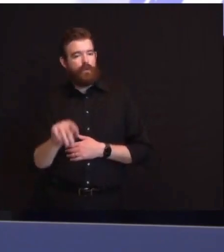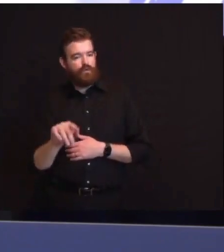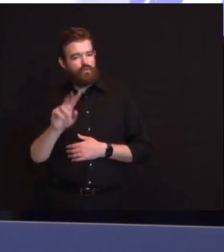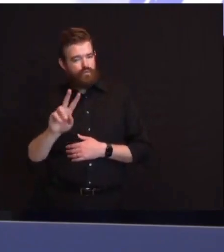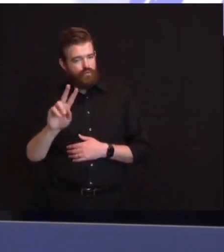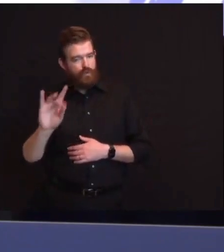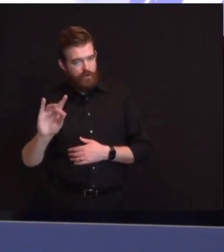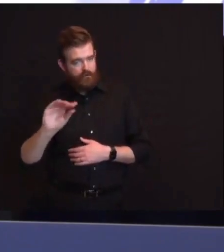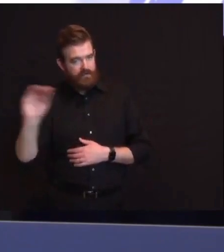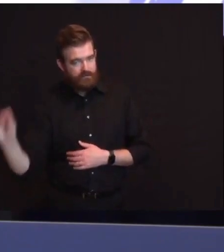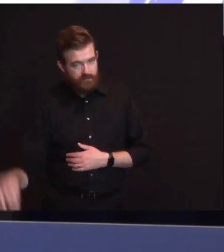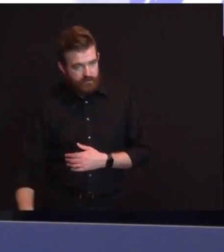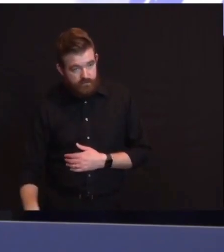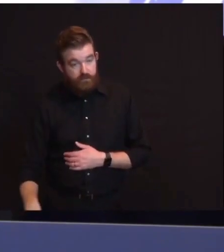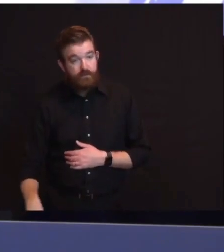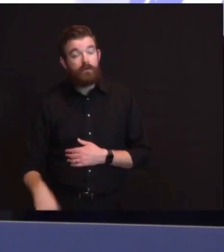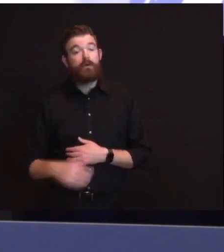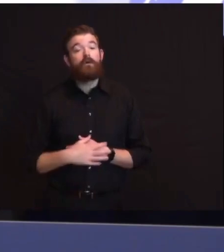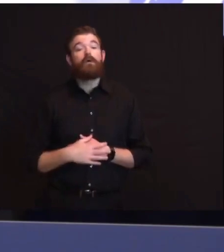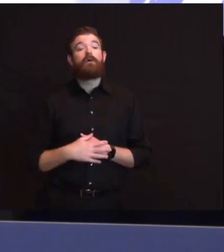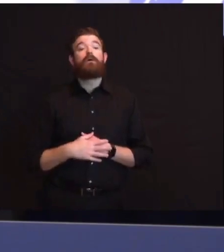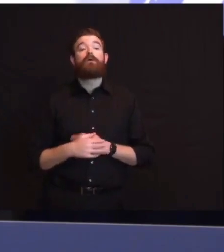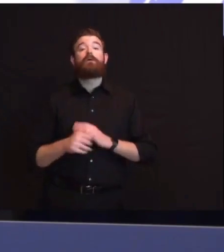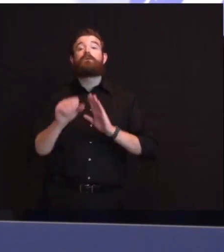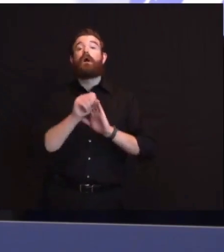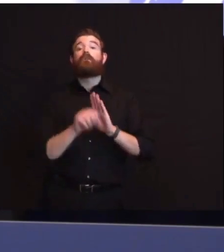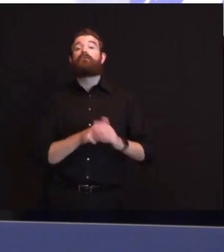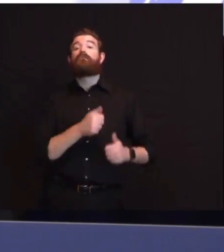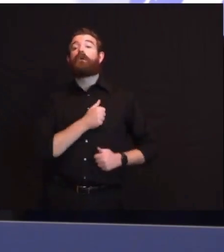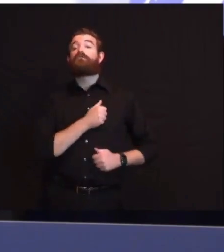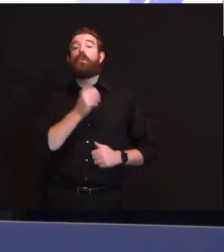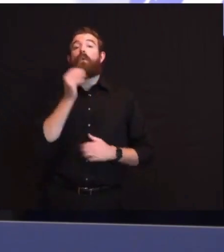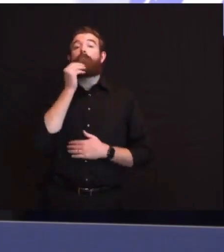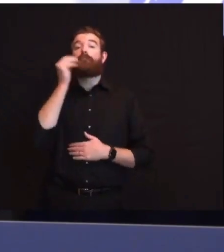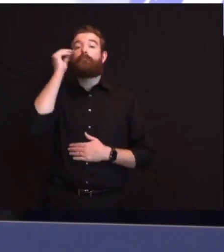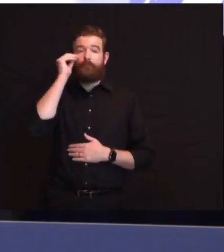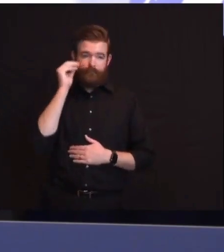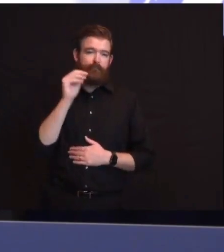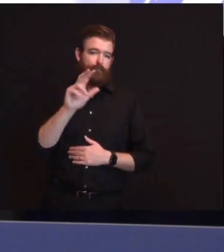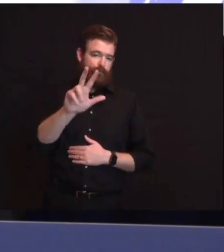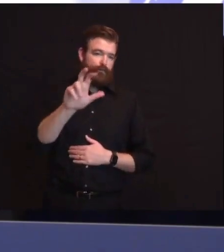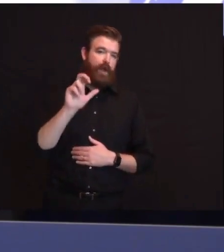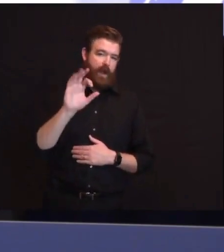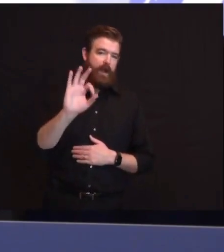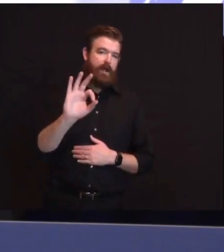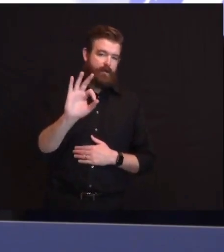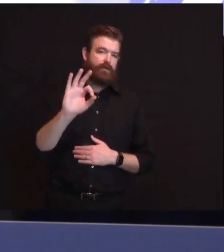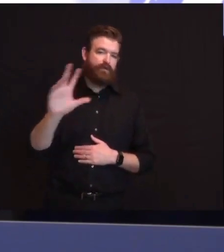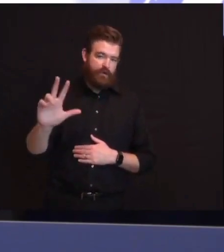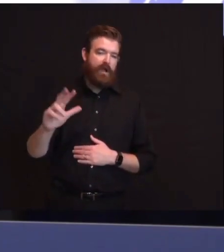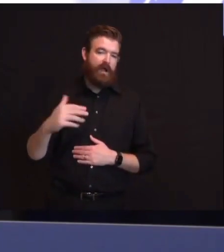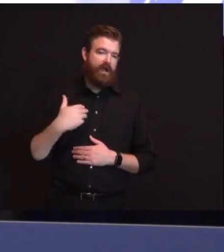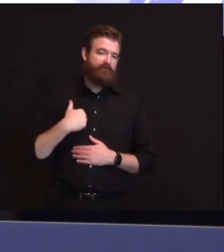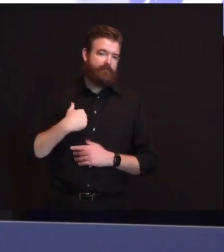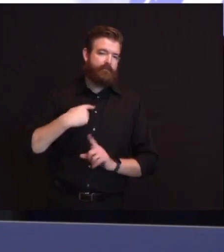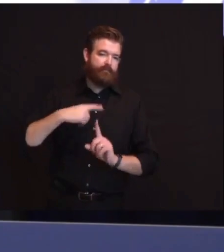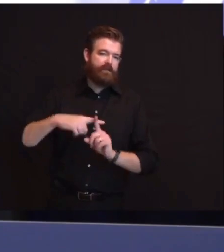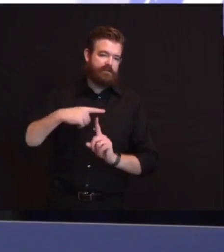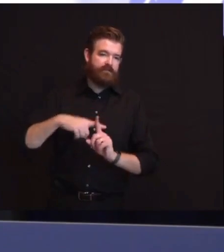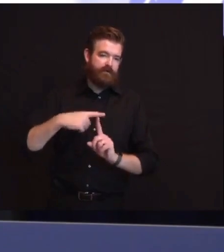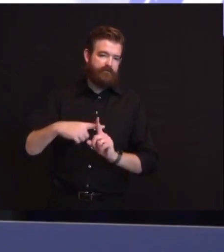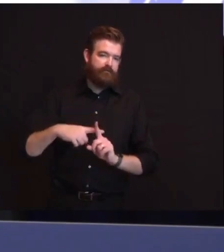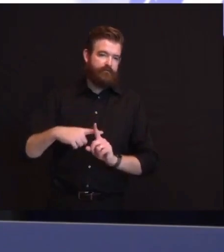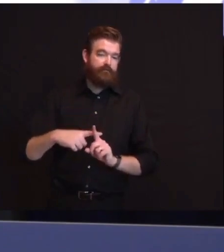4.28%. At the state veterans' homes, there are a total of 393 cases among our residents, 146